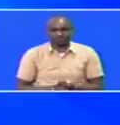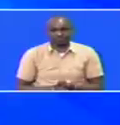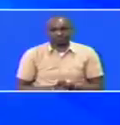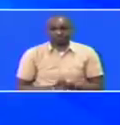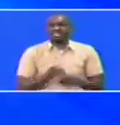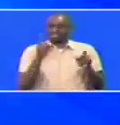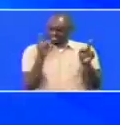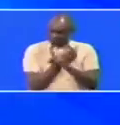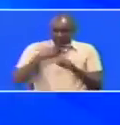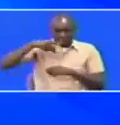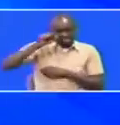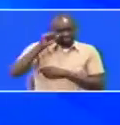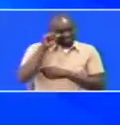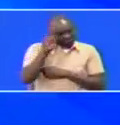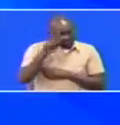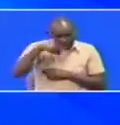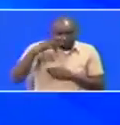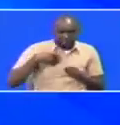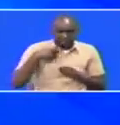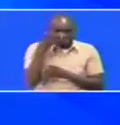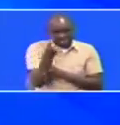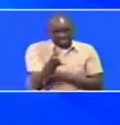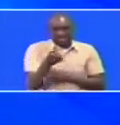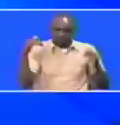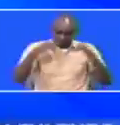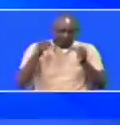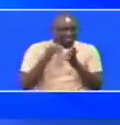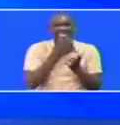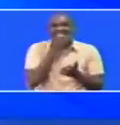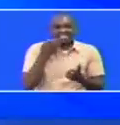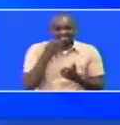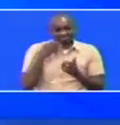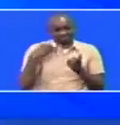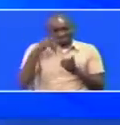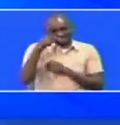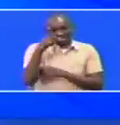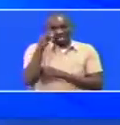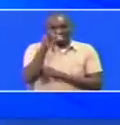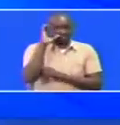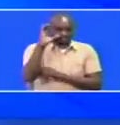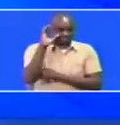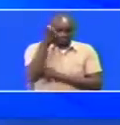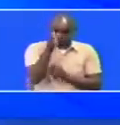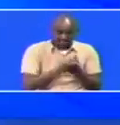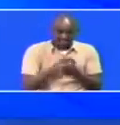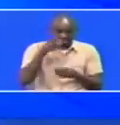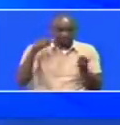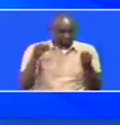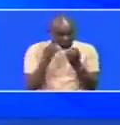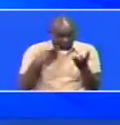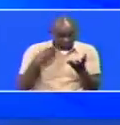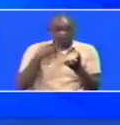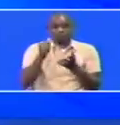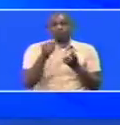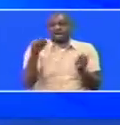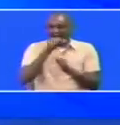Different public service vehicle operators in Nairobi converged at the Kenyatta International Convention Center for Nganya Awards